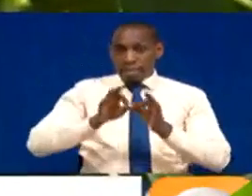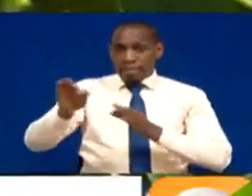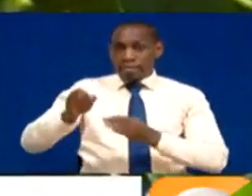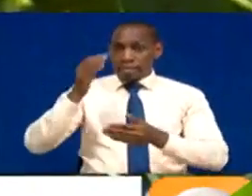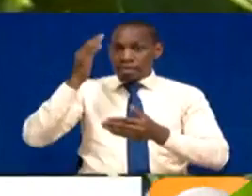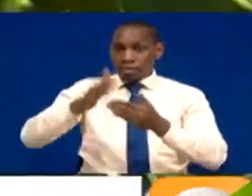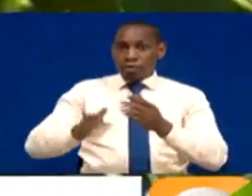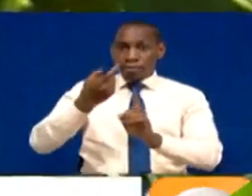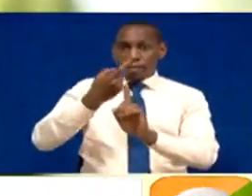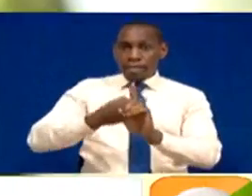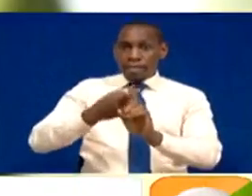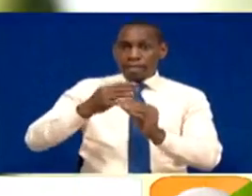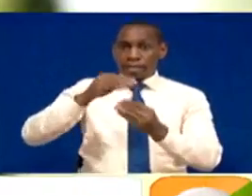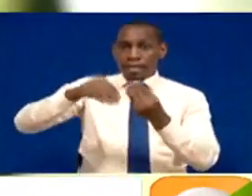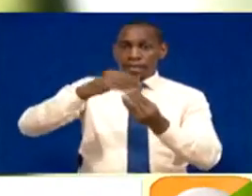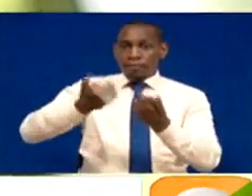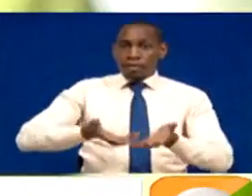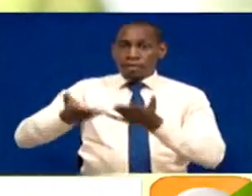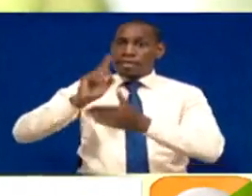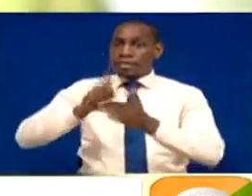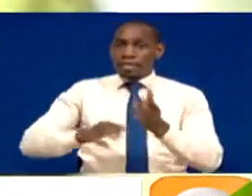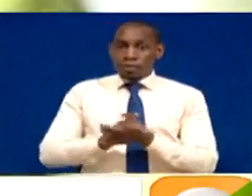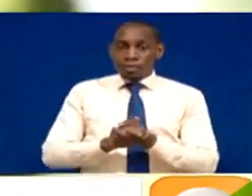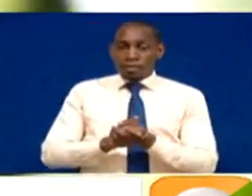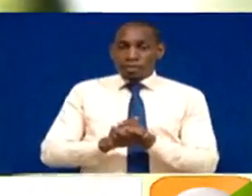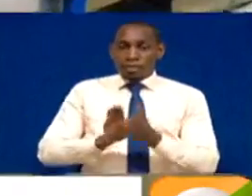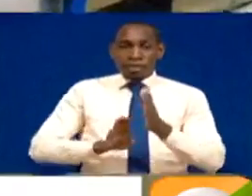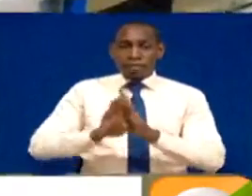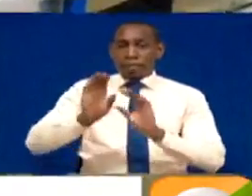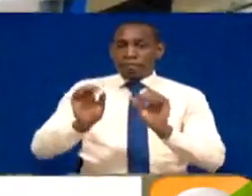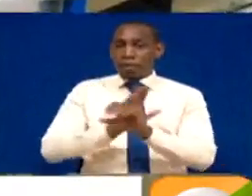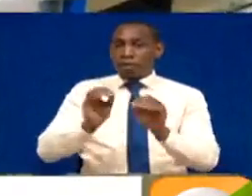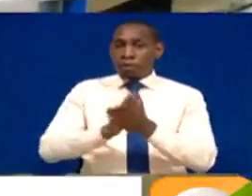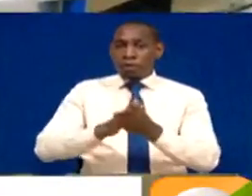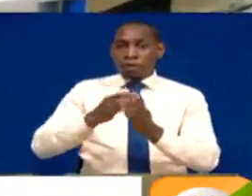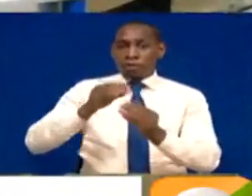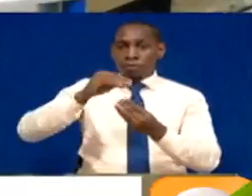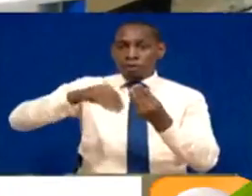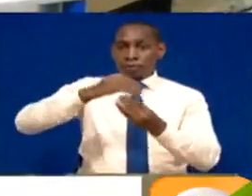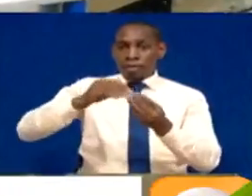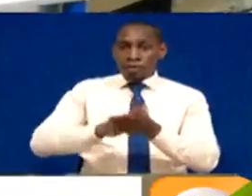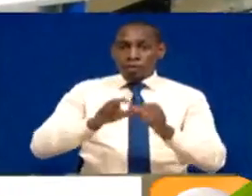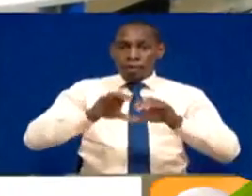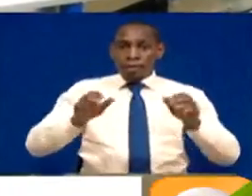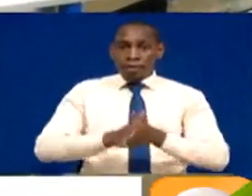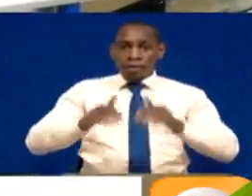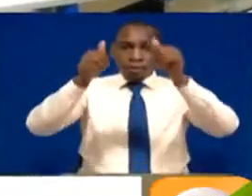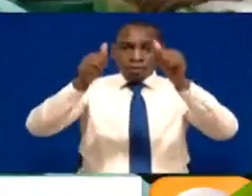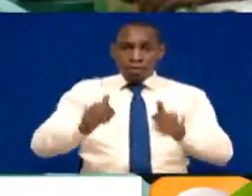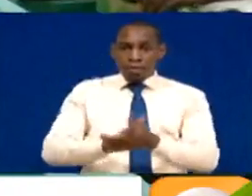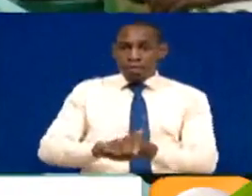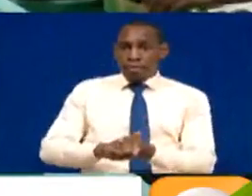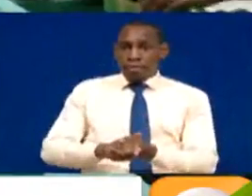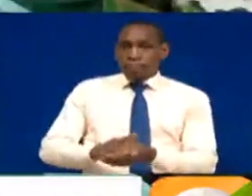the suspension of avocado exports, citing prevalence of immature avocados in the market. In a notice, the Agriculture and Food